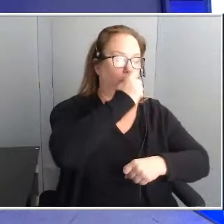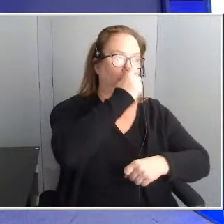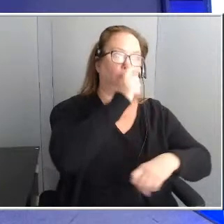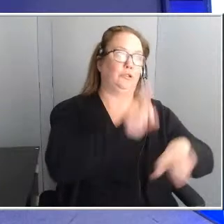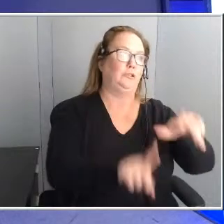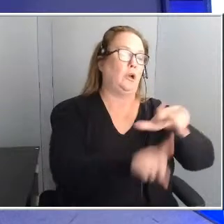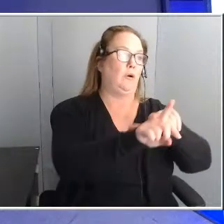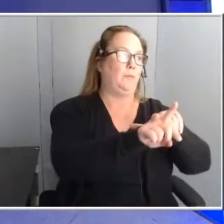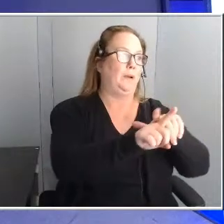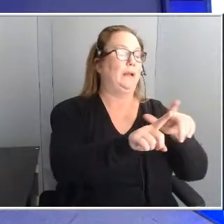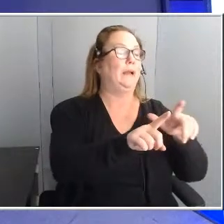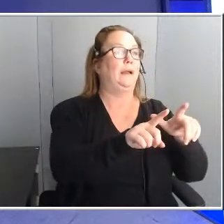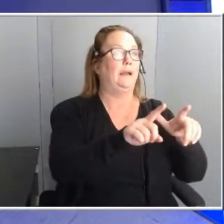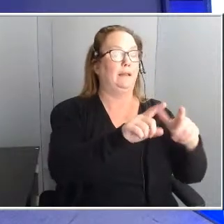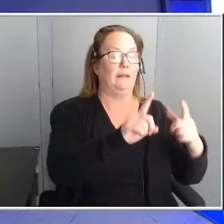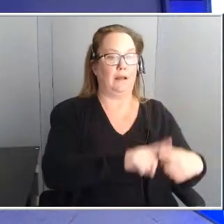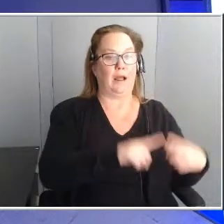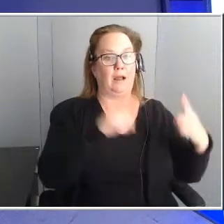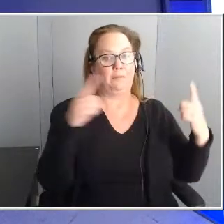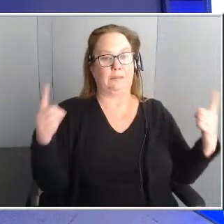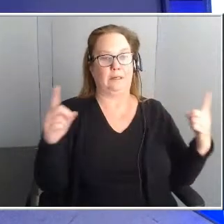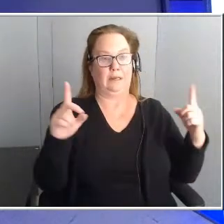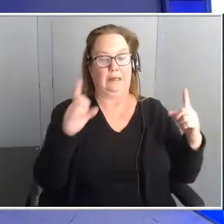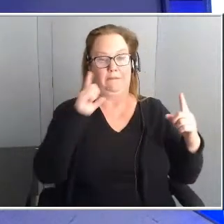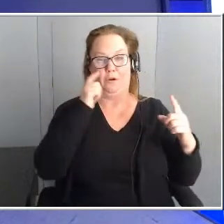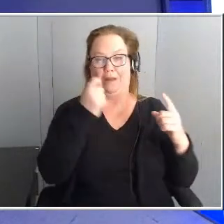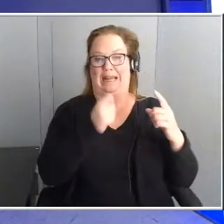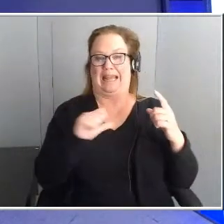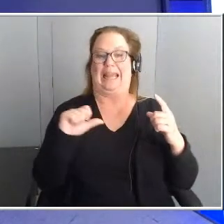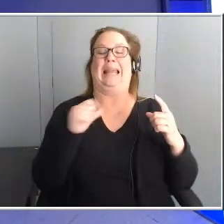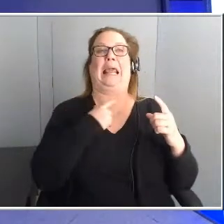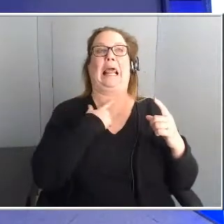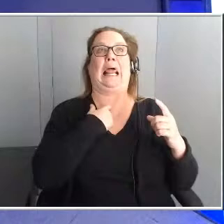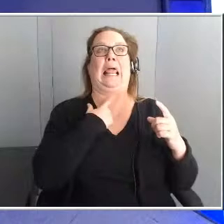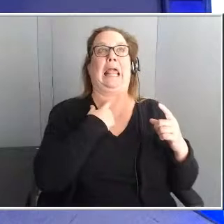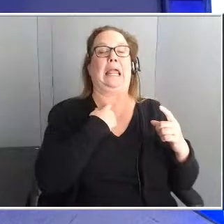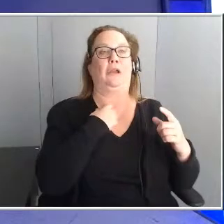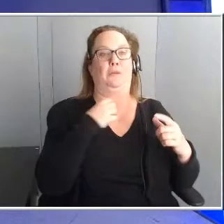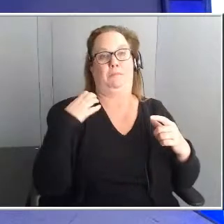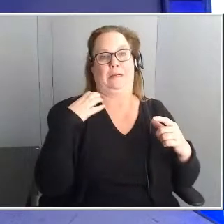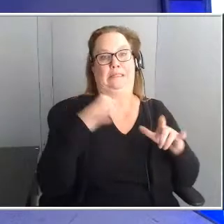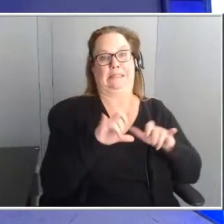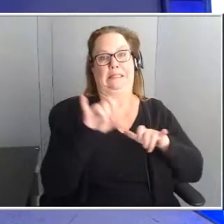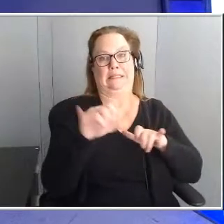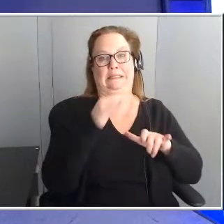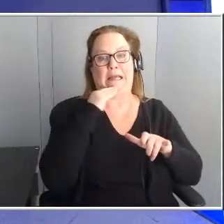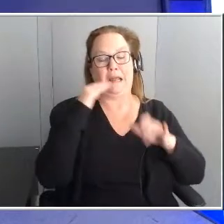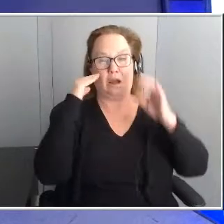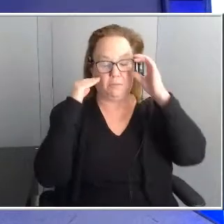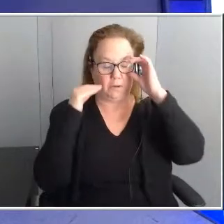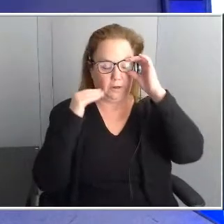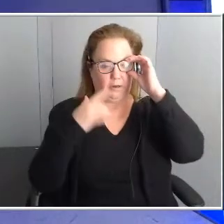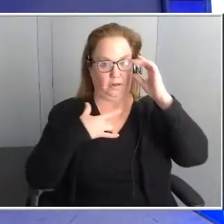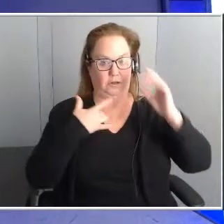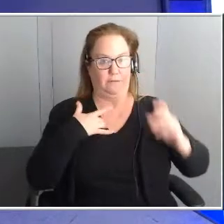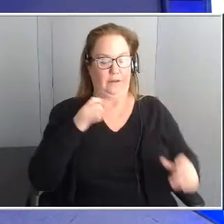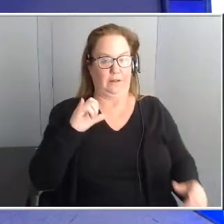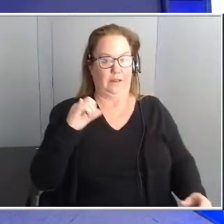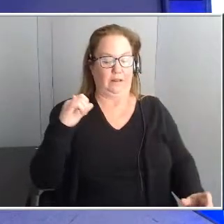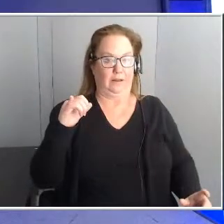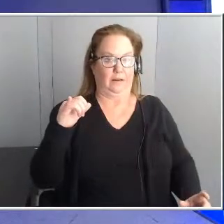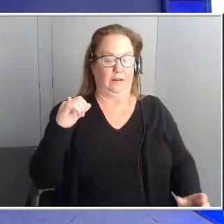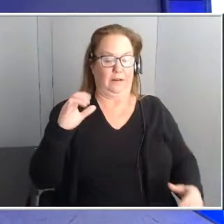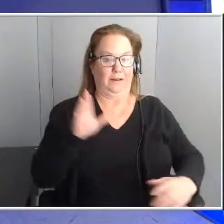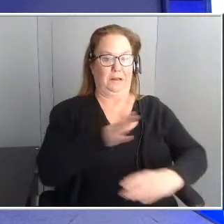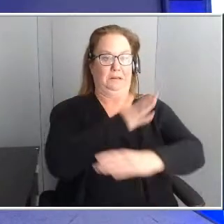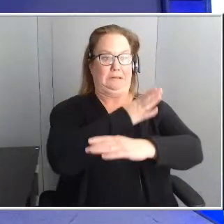it went to the opposite end of the spectrum, where if you had just a tickle in your throat, your boss is telling you to stay home. Do you feel like, and have you seen data that